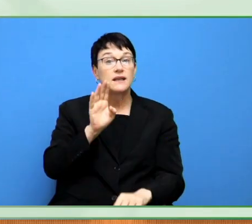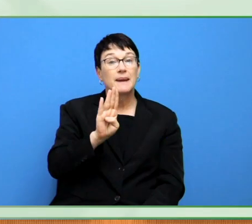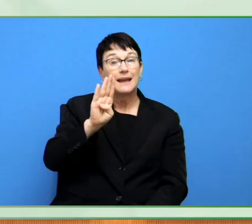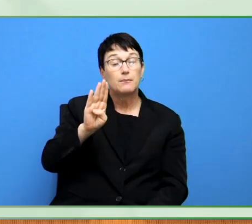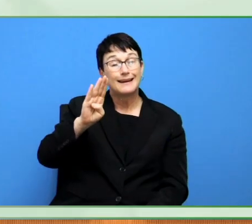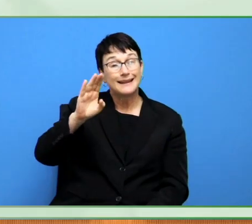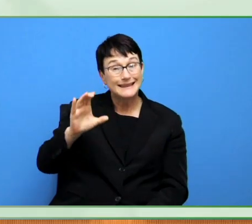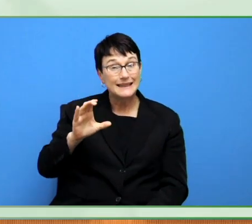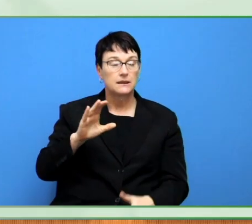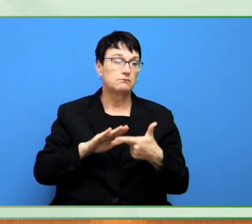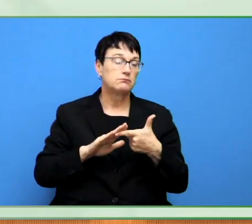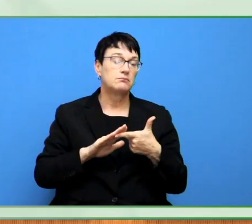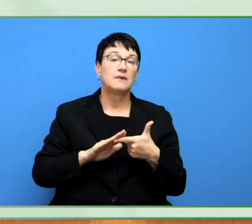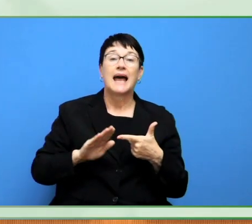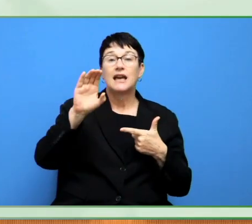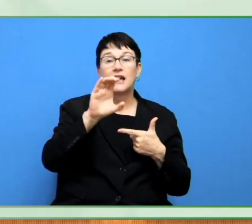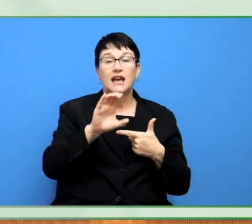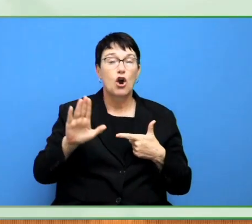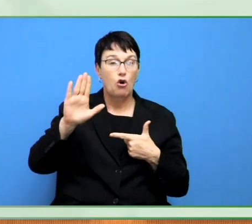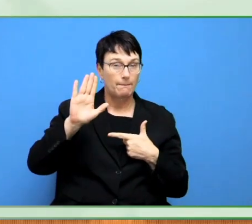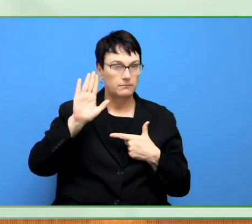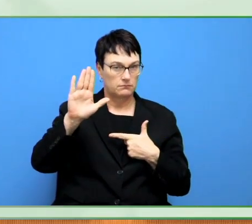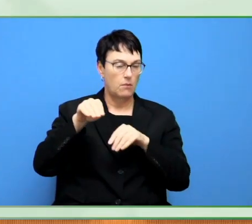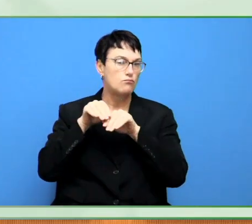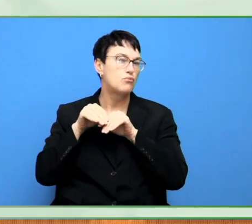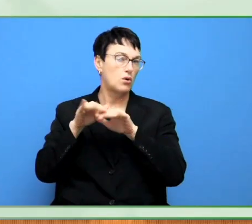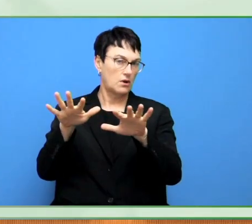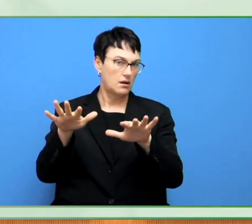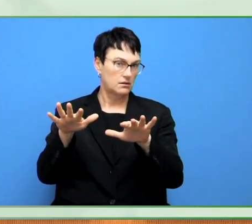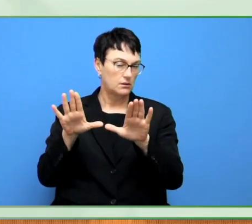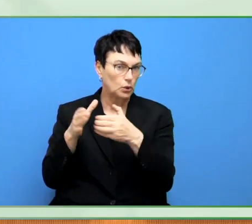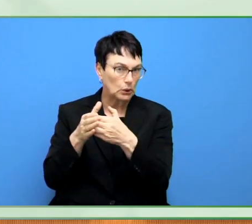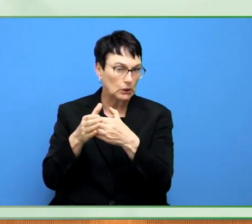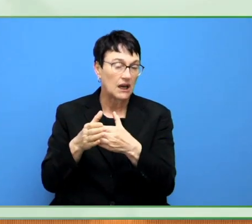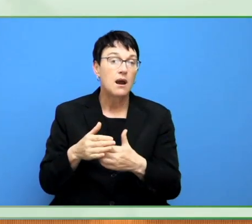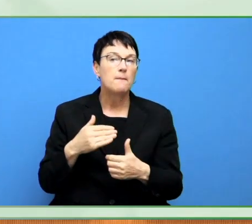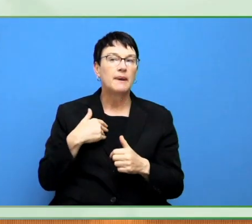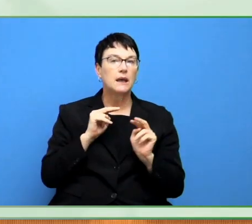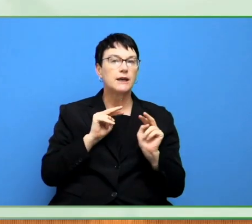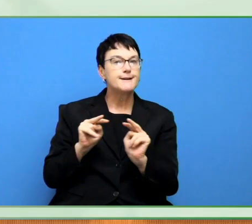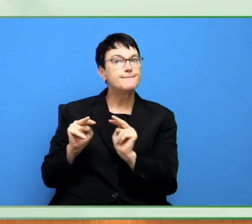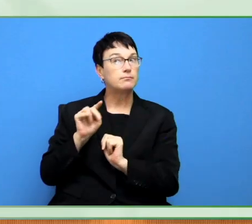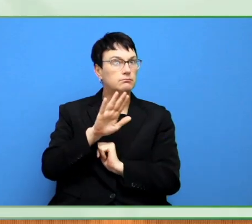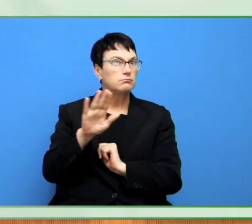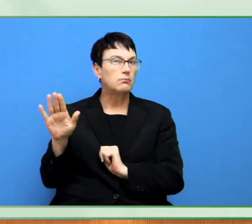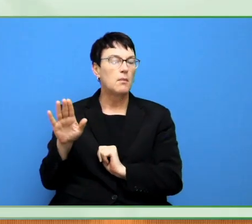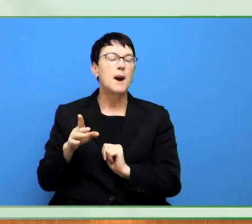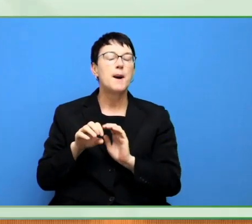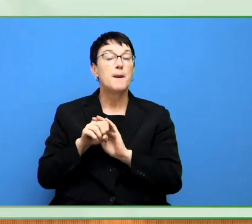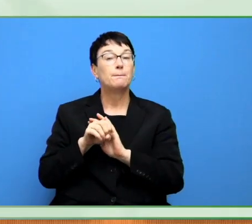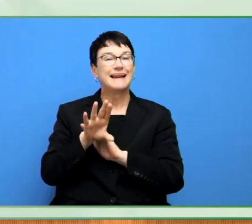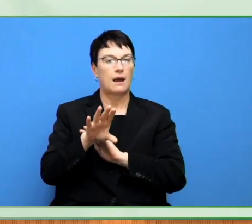Broadcasting Union, others, on media accessibility, including both broadcasting